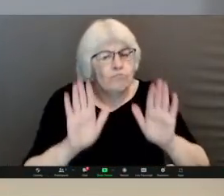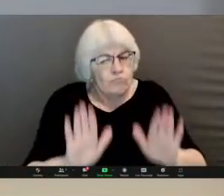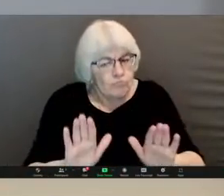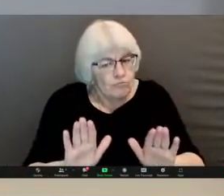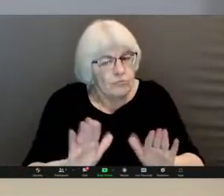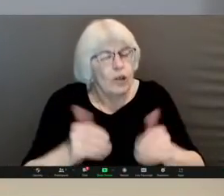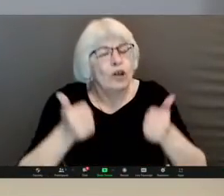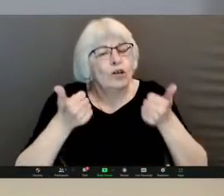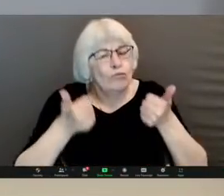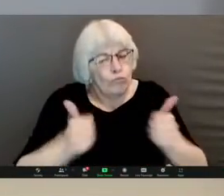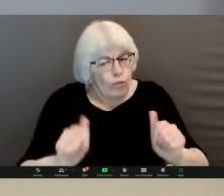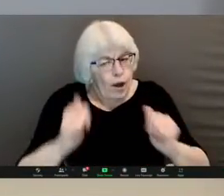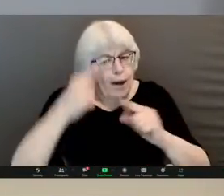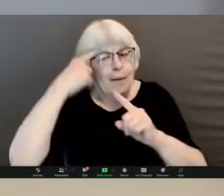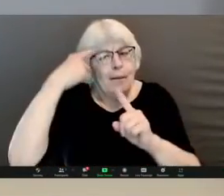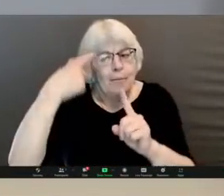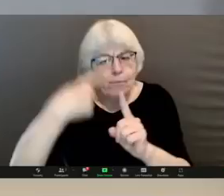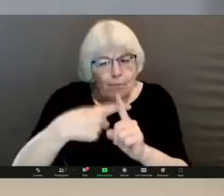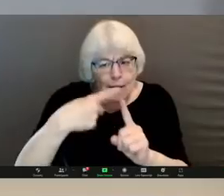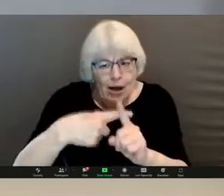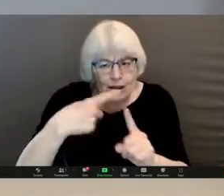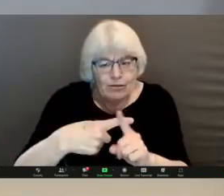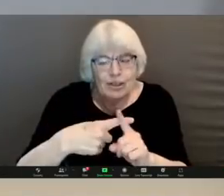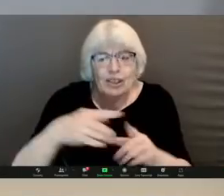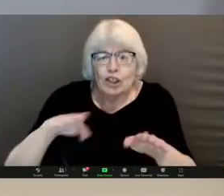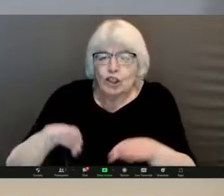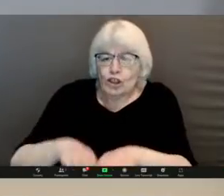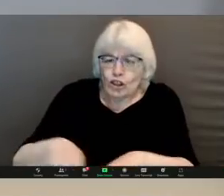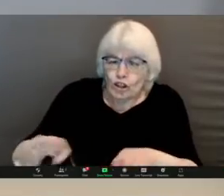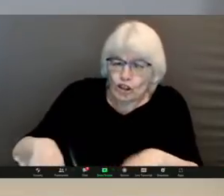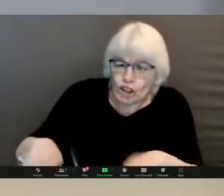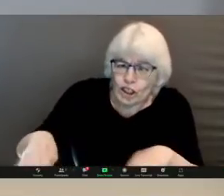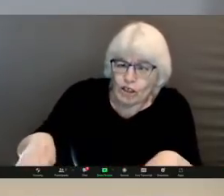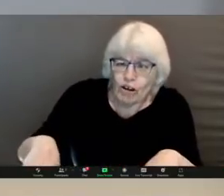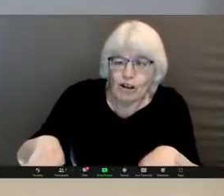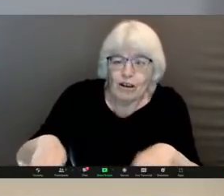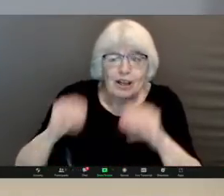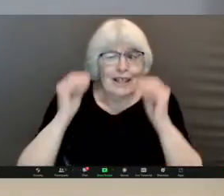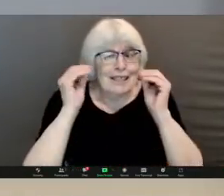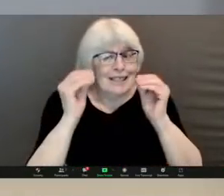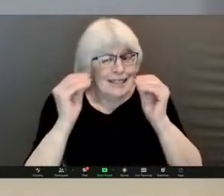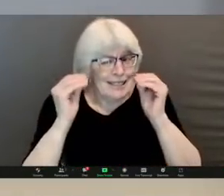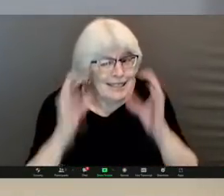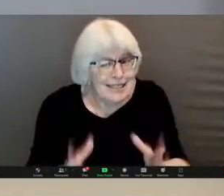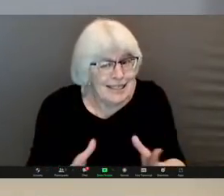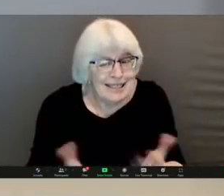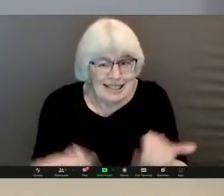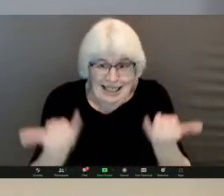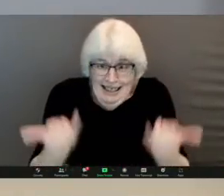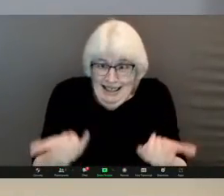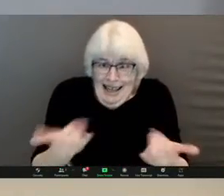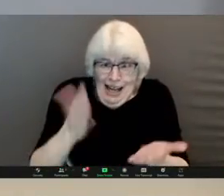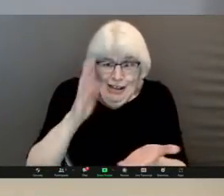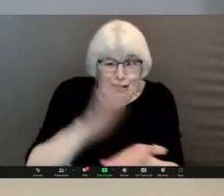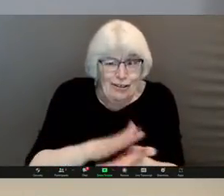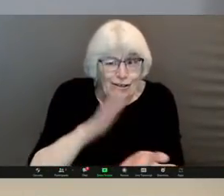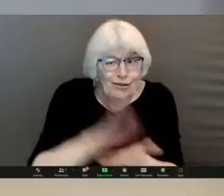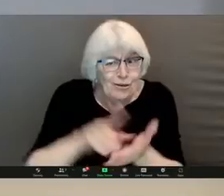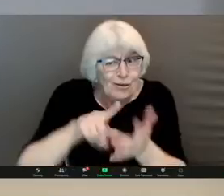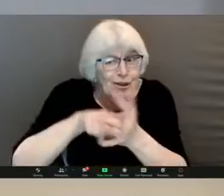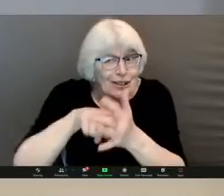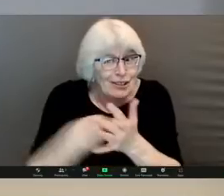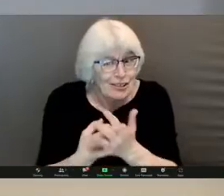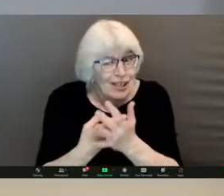to school, and how despite a fourth wave feeling like it may be barreling towards us, we